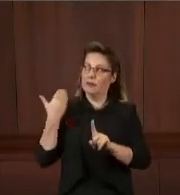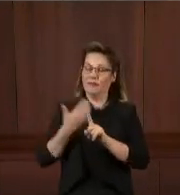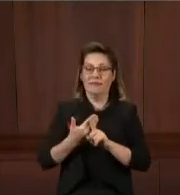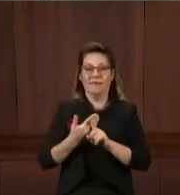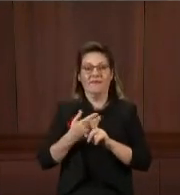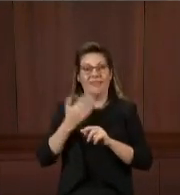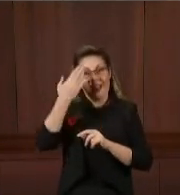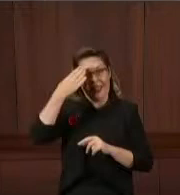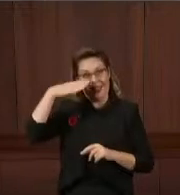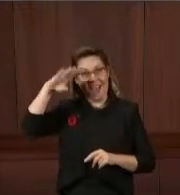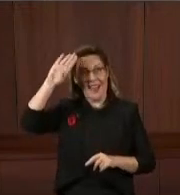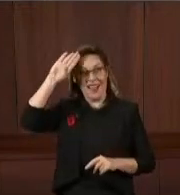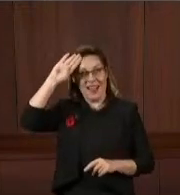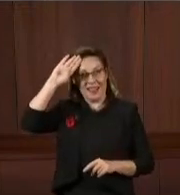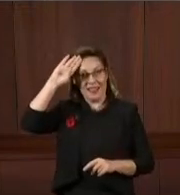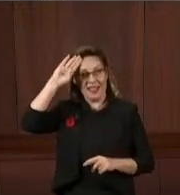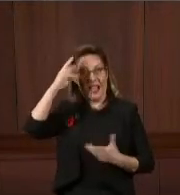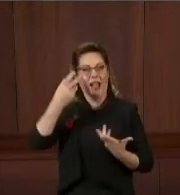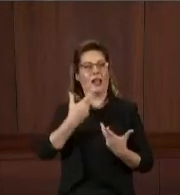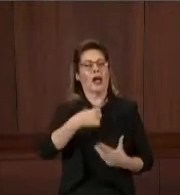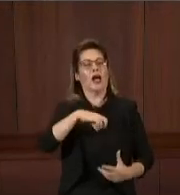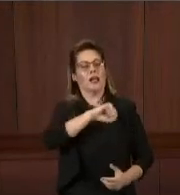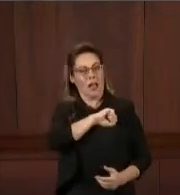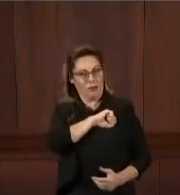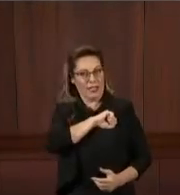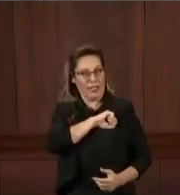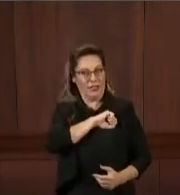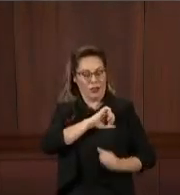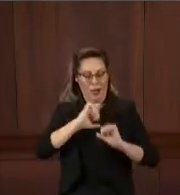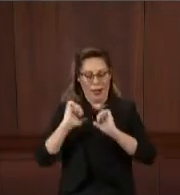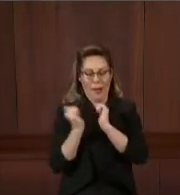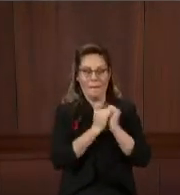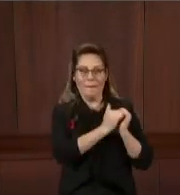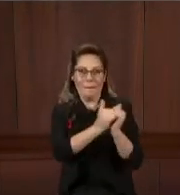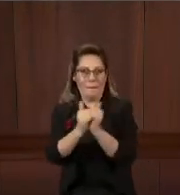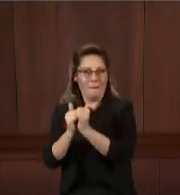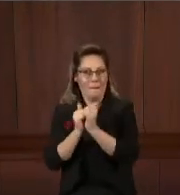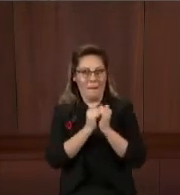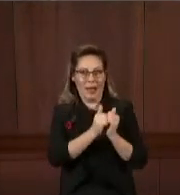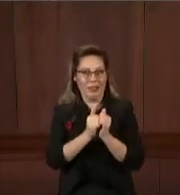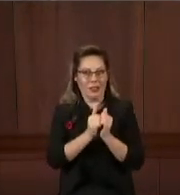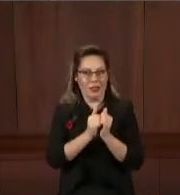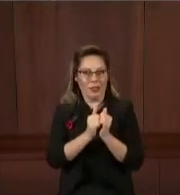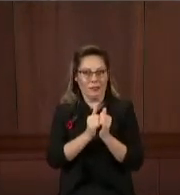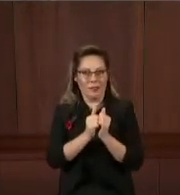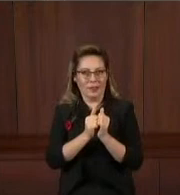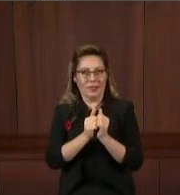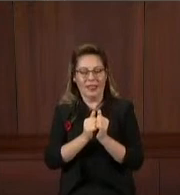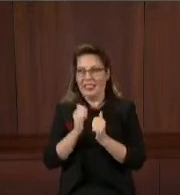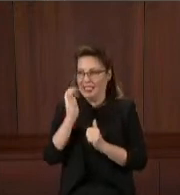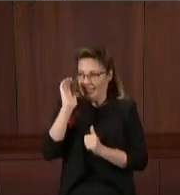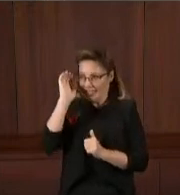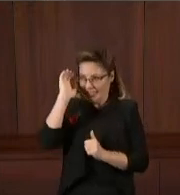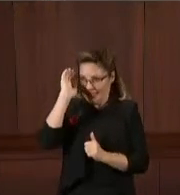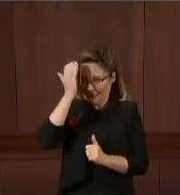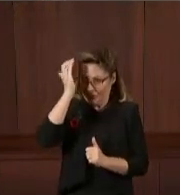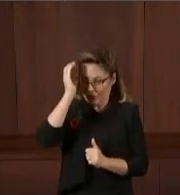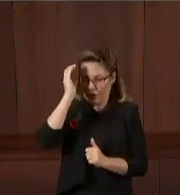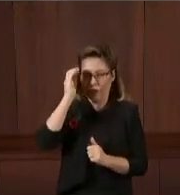courage, mateship, endurance, humour and ingenuity will get us